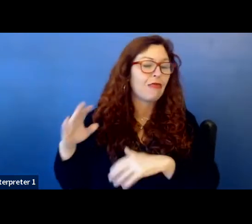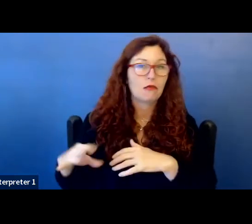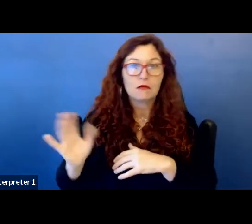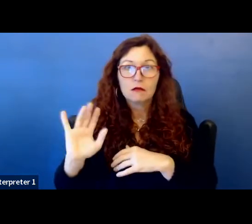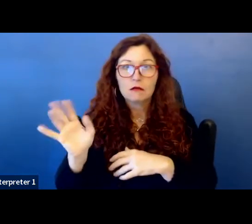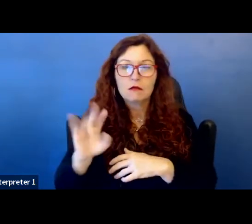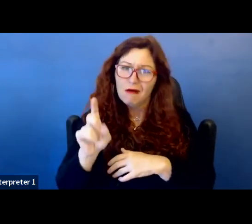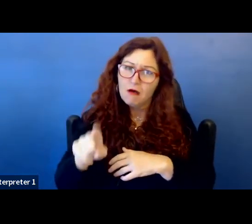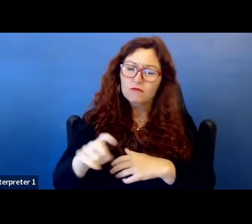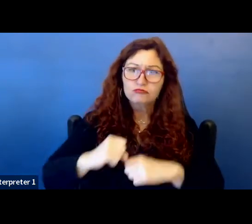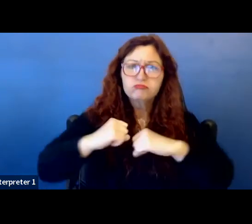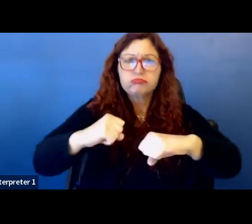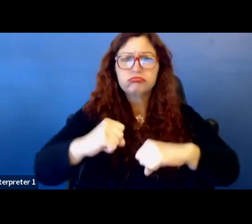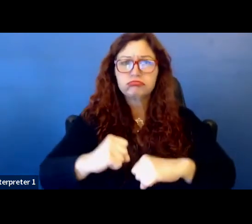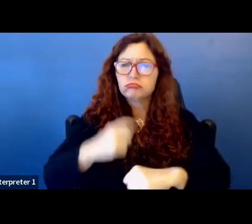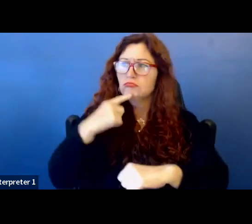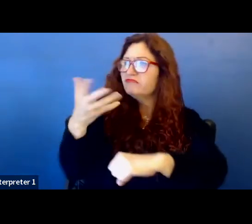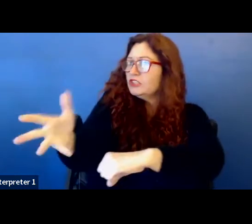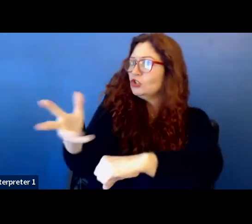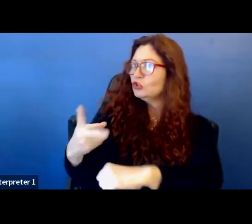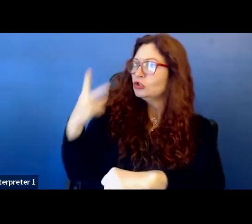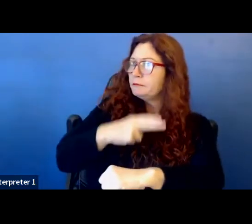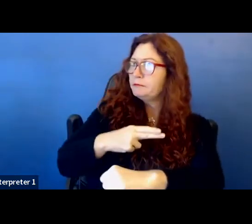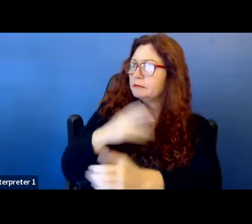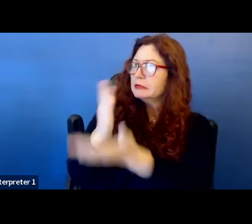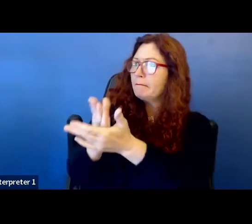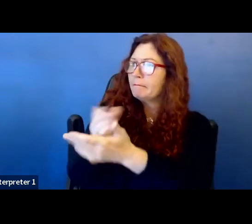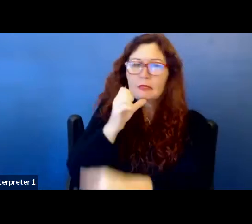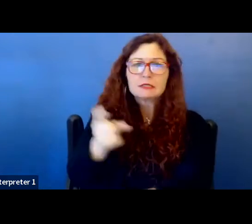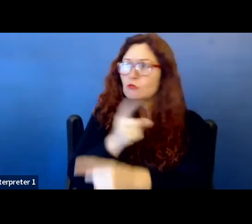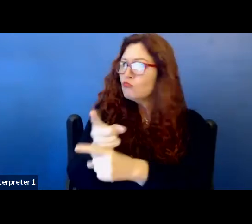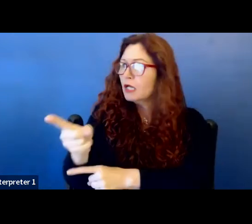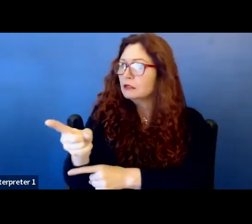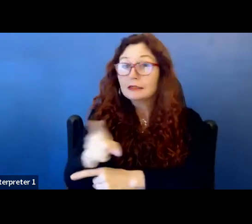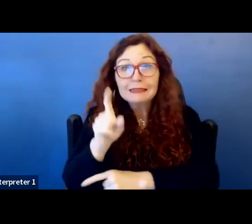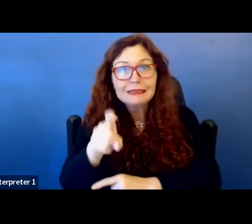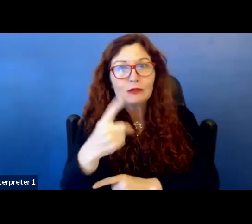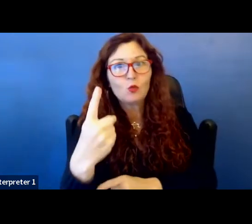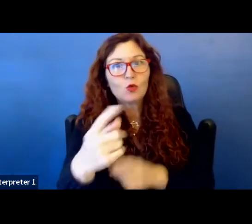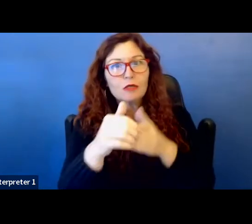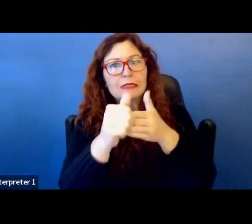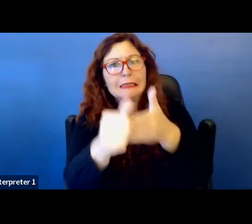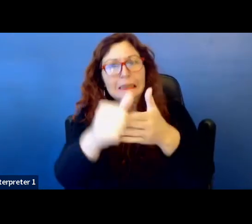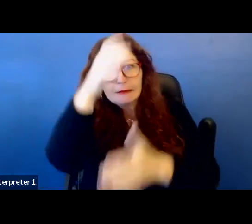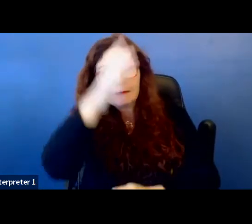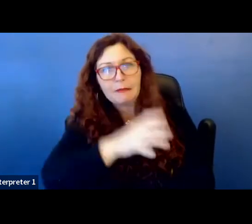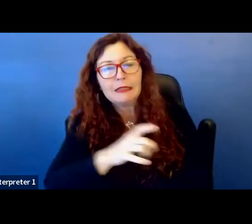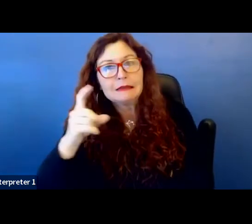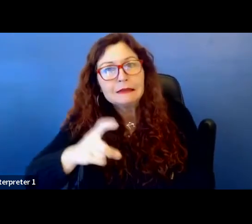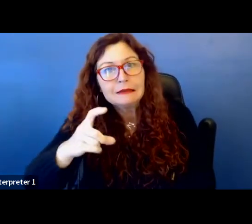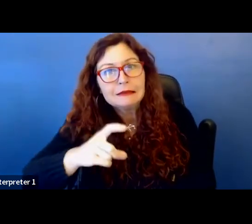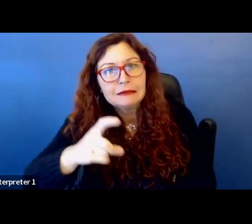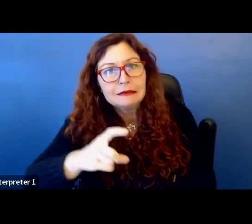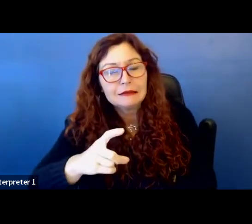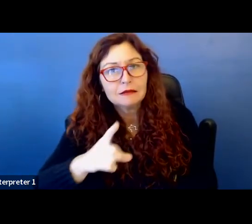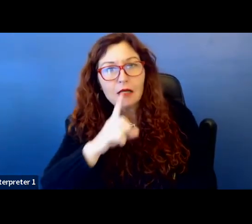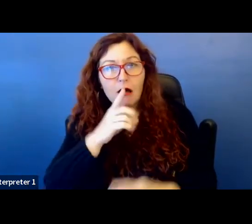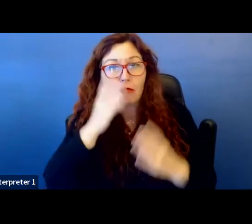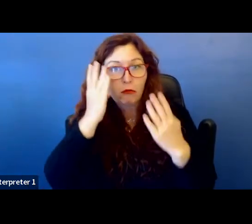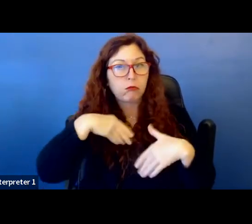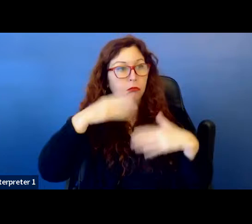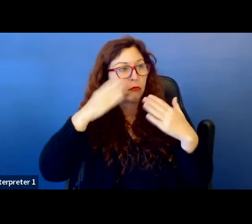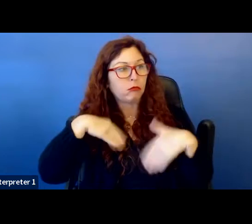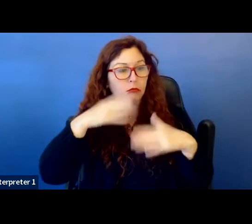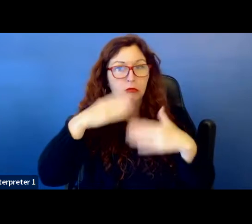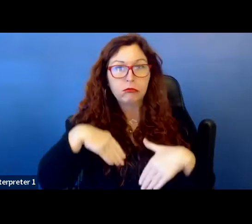field with people of color to say that's not right local i work with local one iron workers in leadership with vicki o'leary a